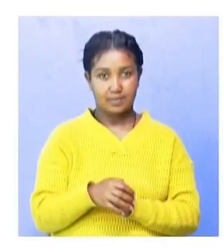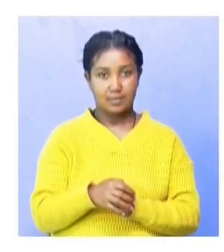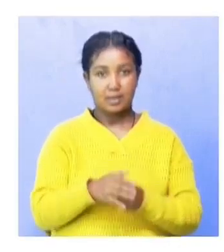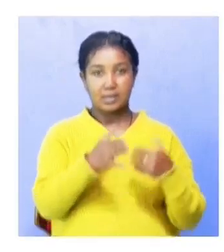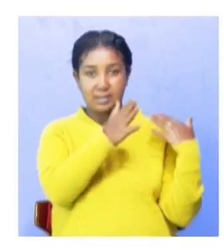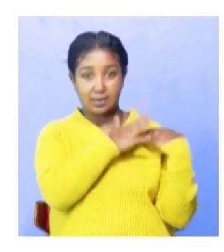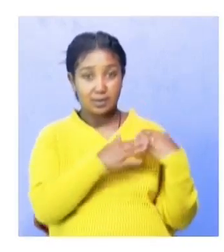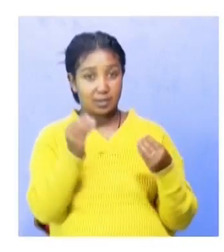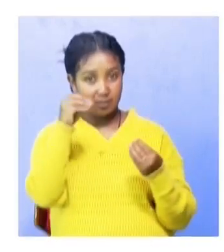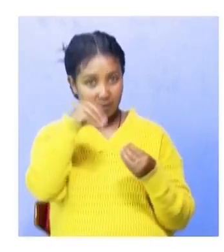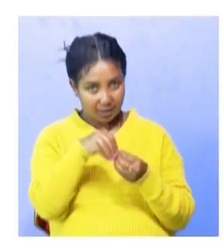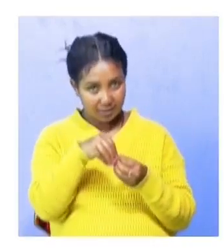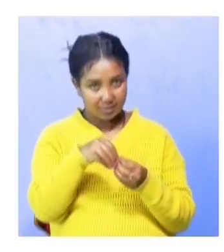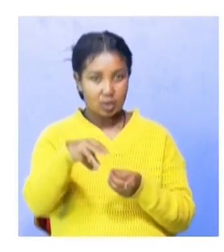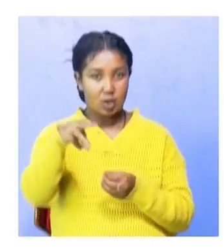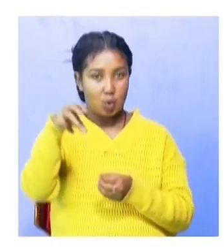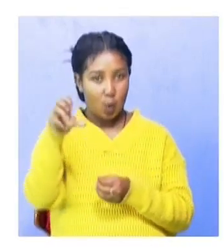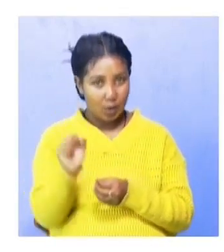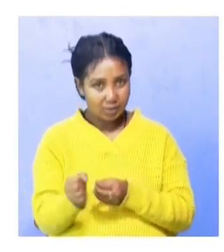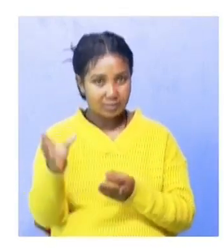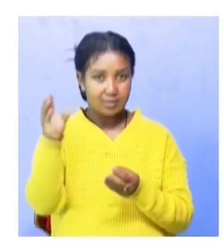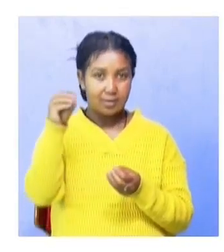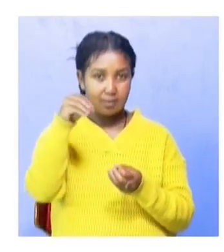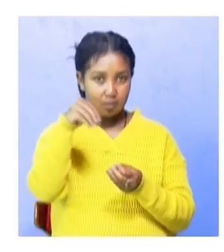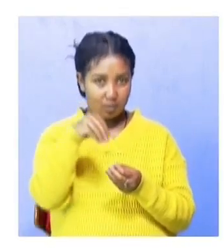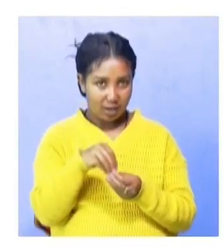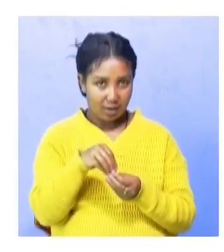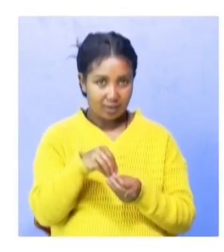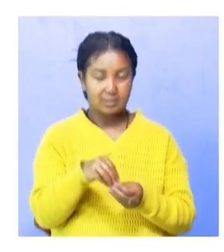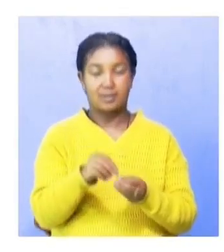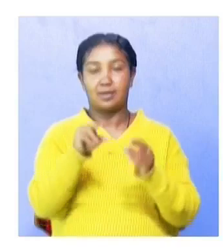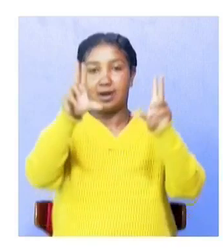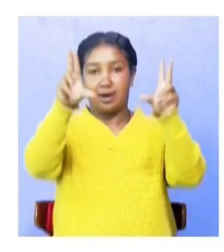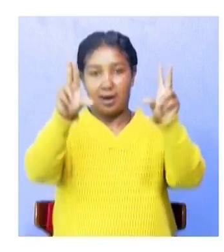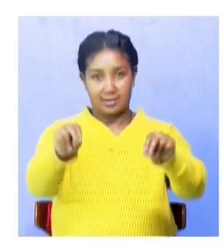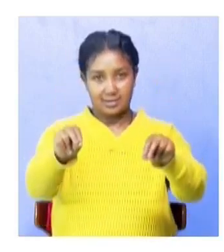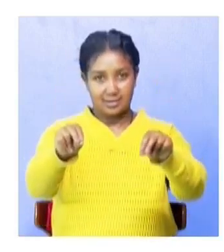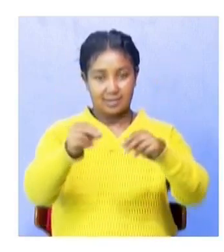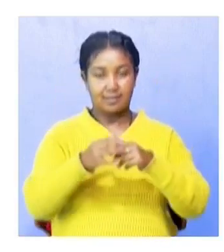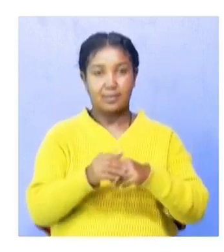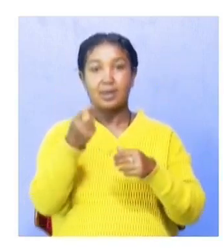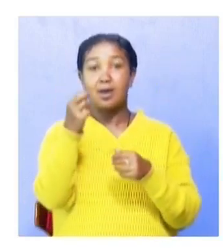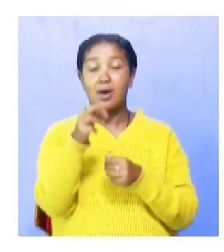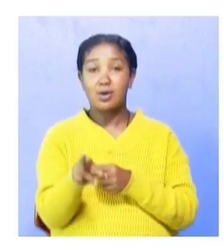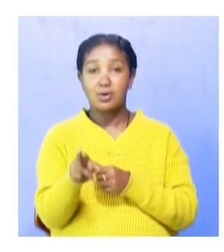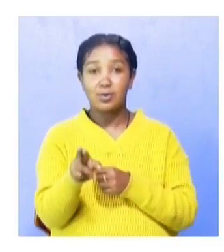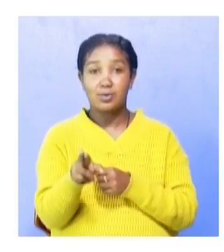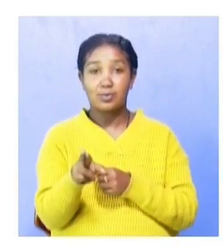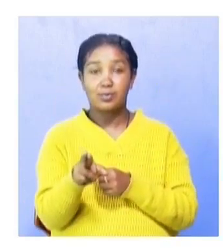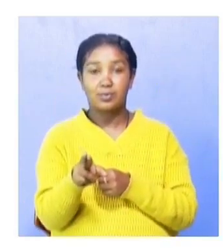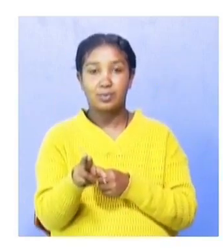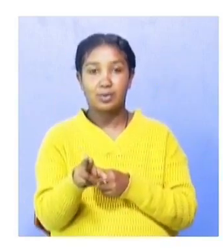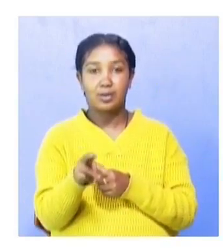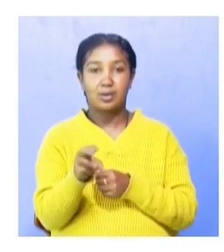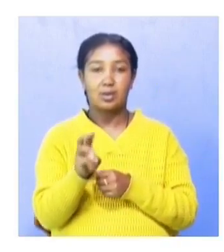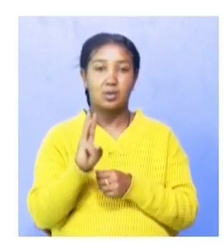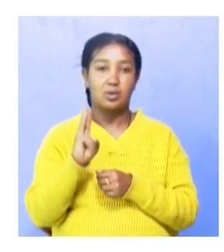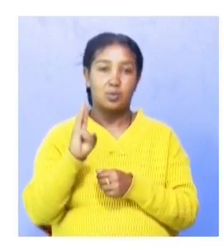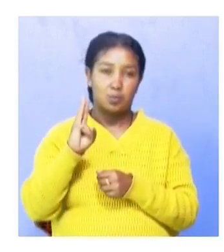subject plus was not or